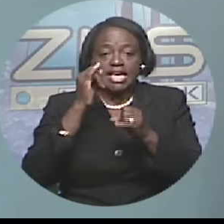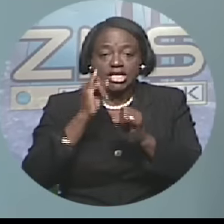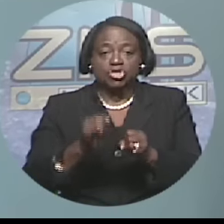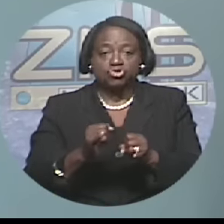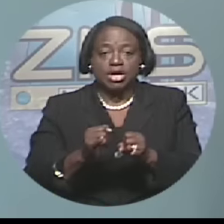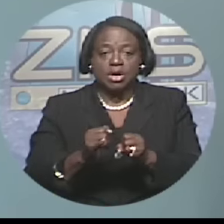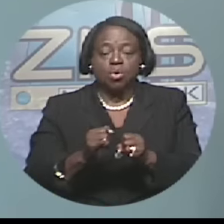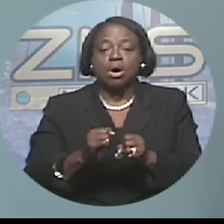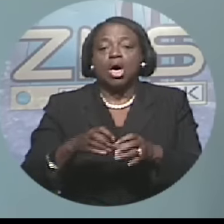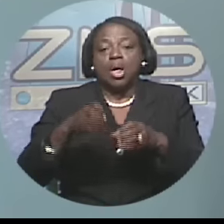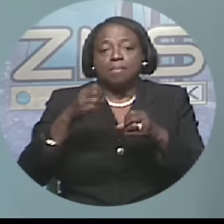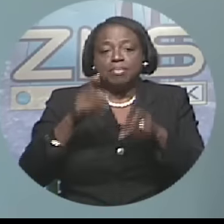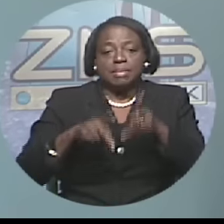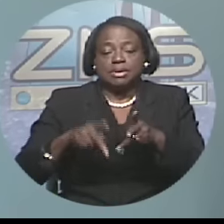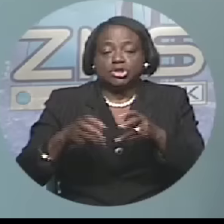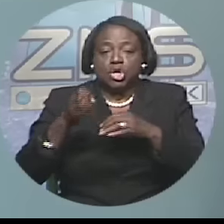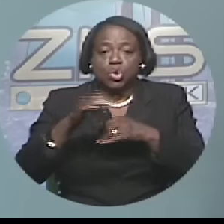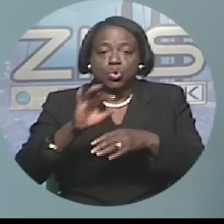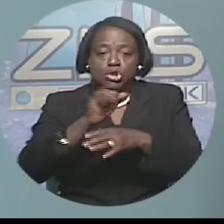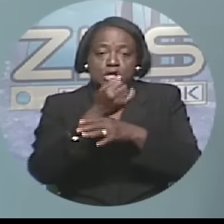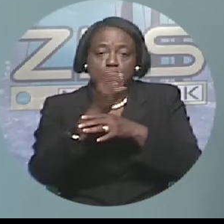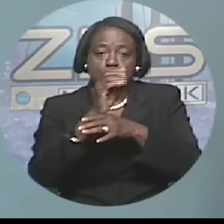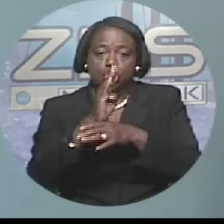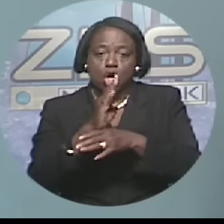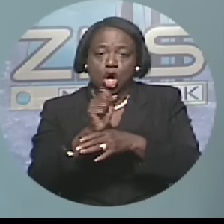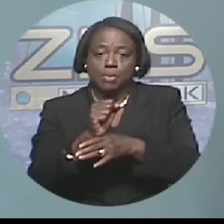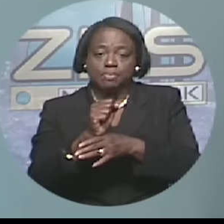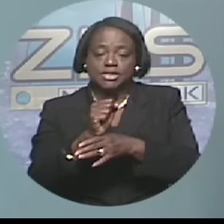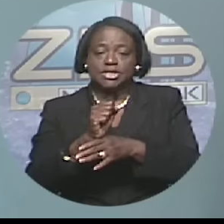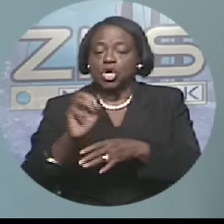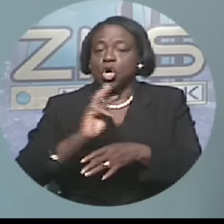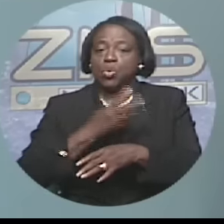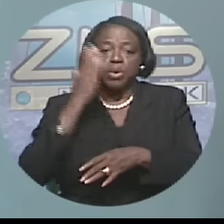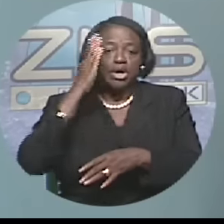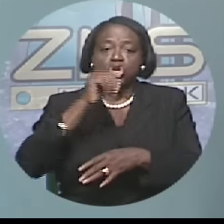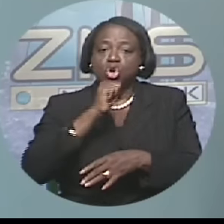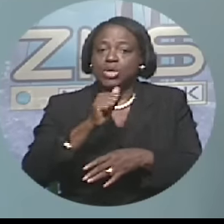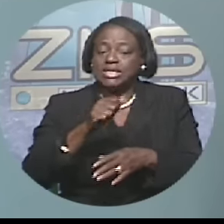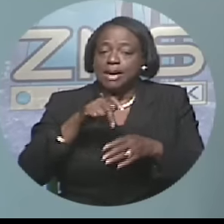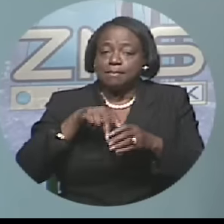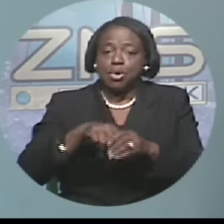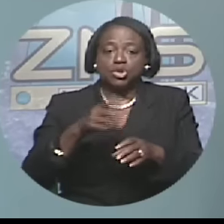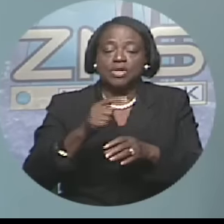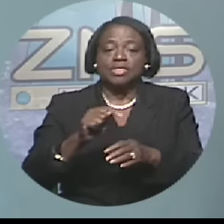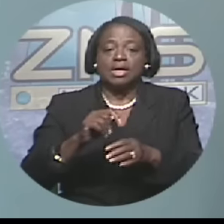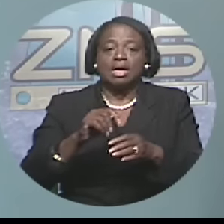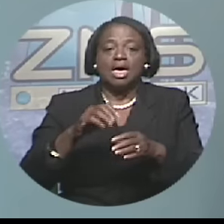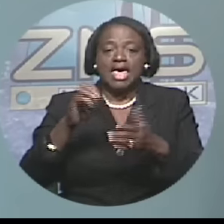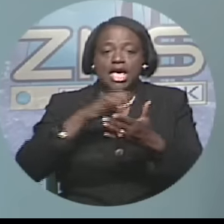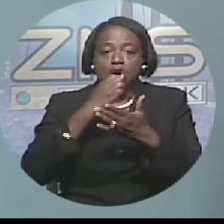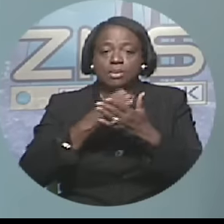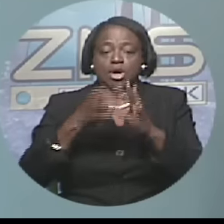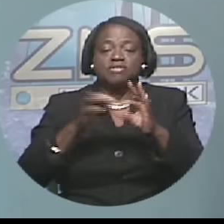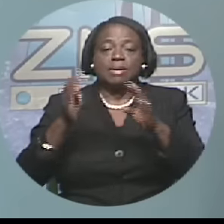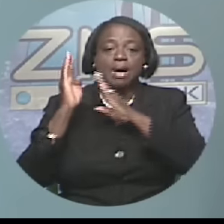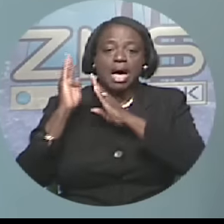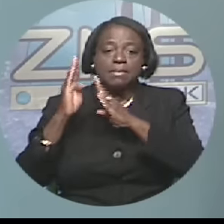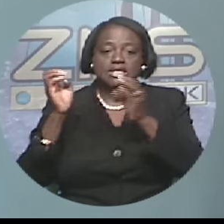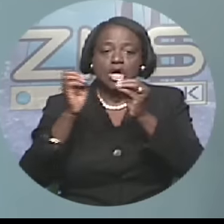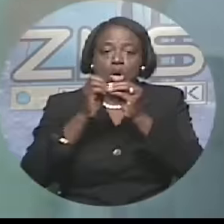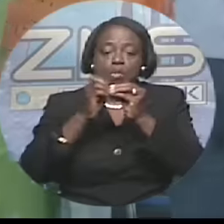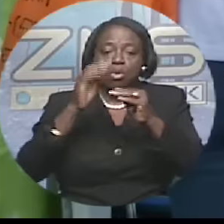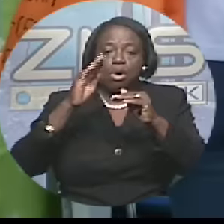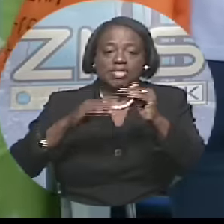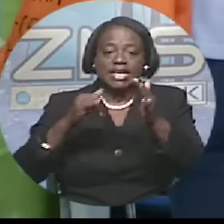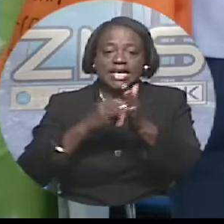to impact negatively the economy of the Bahamas. We are not going to impose on the economy of Bahamas more than it could bear at any